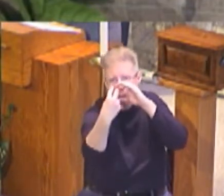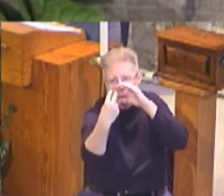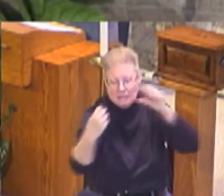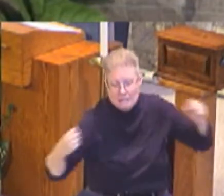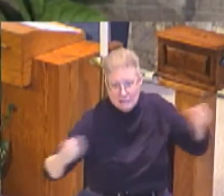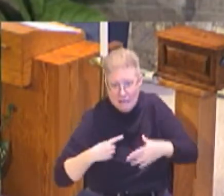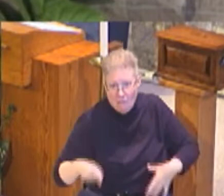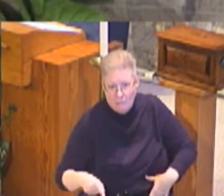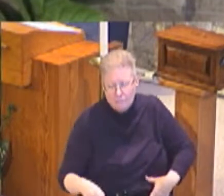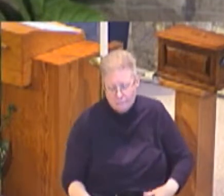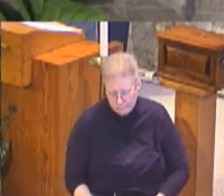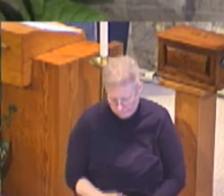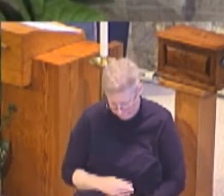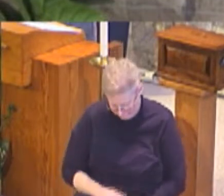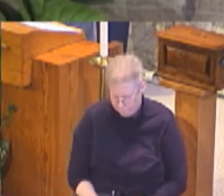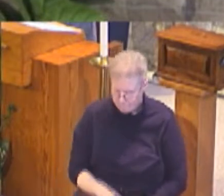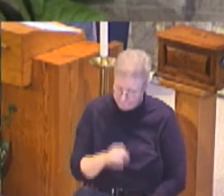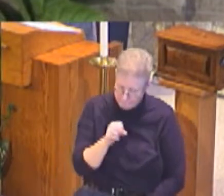Yes, Mom, I did that.